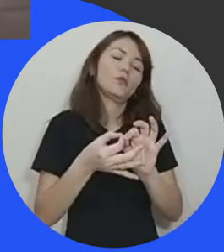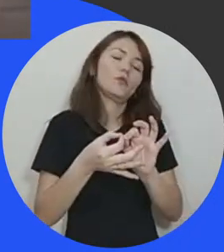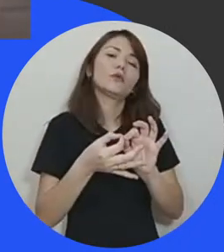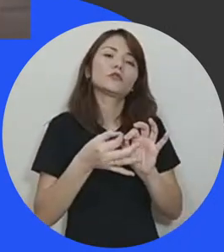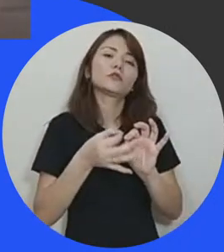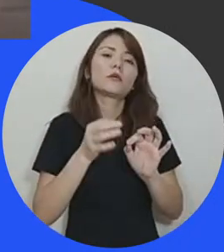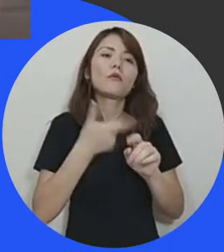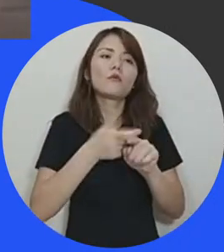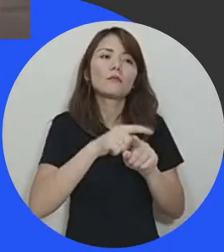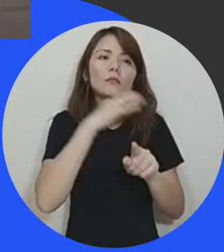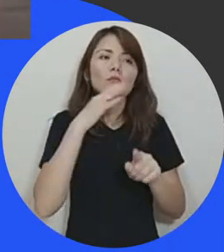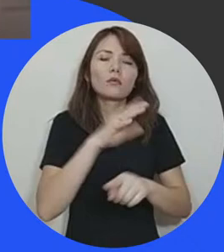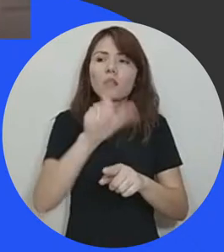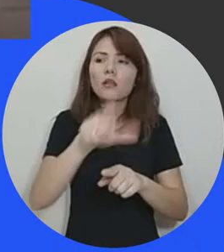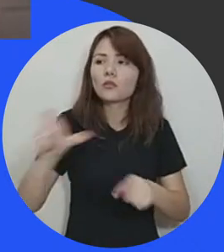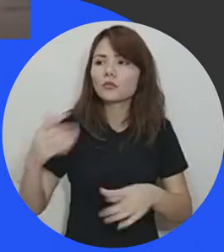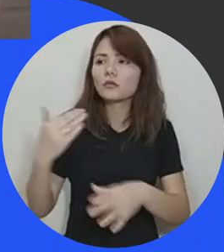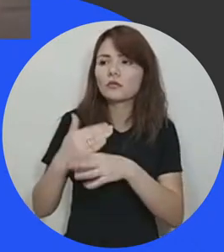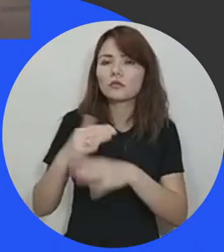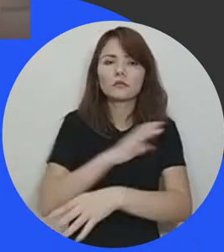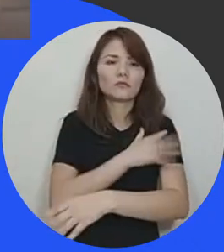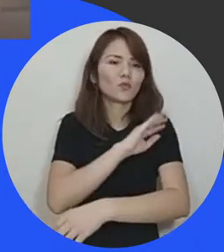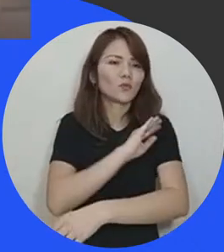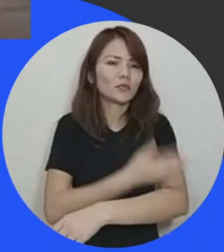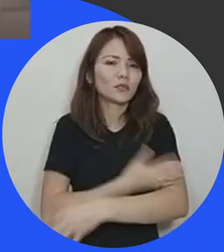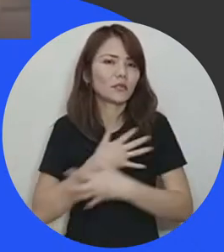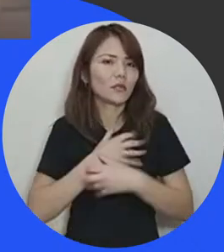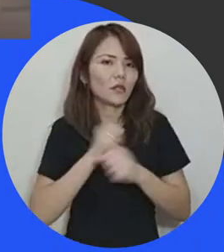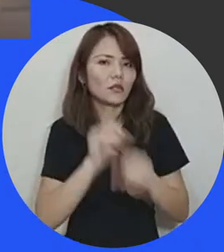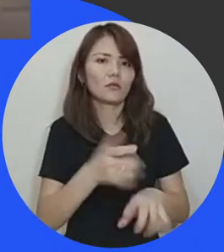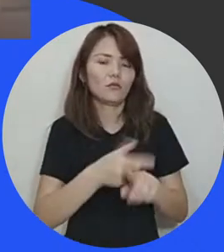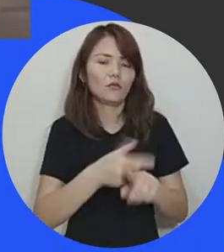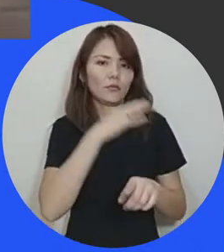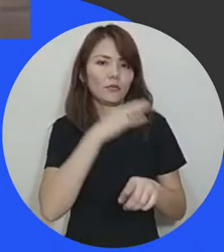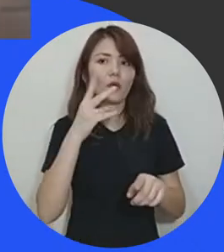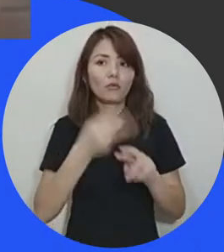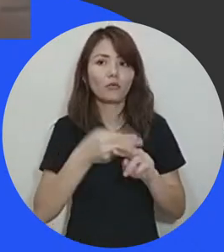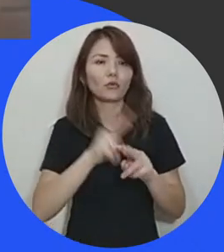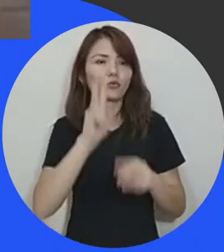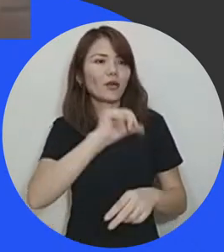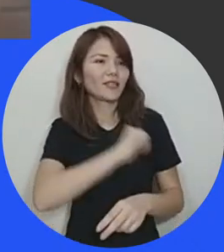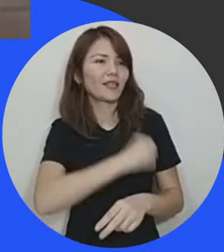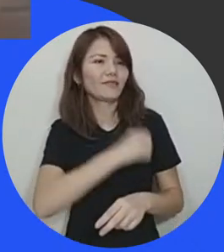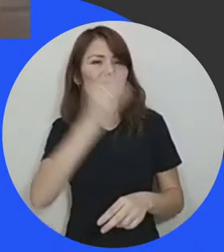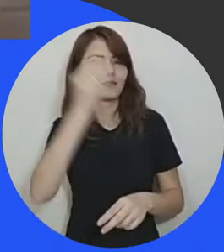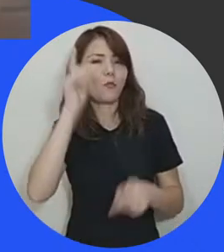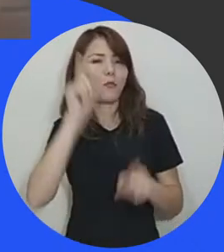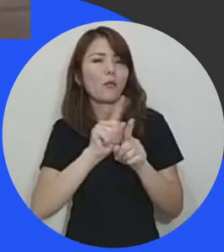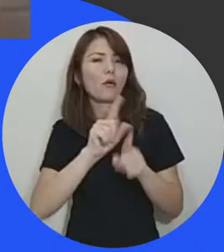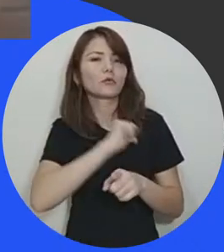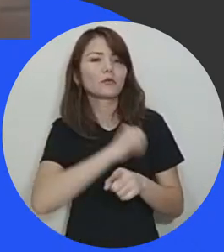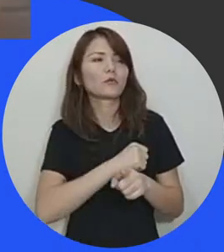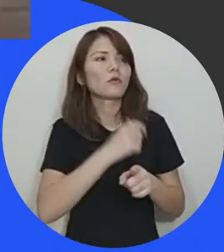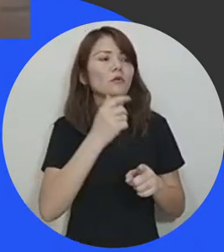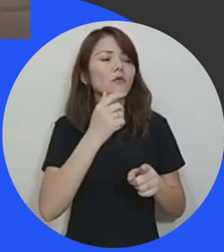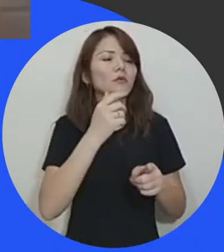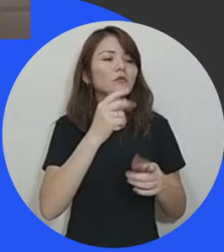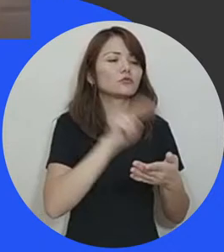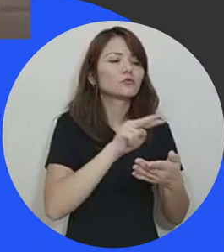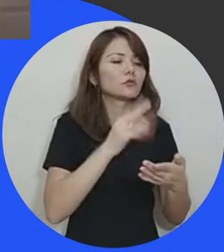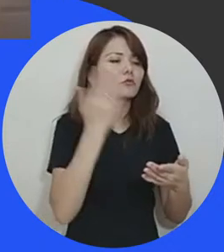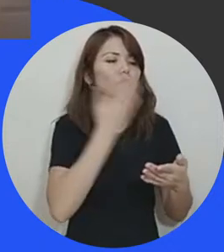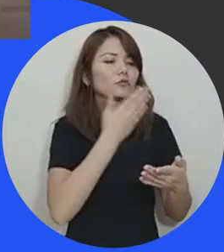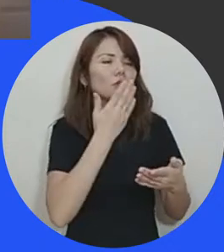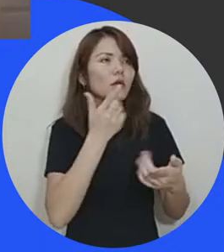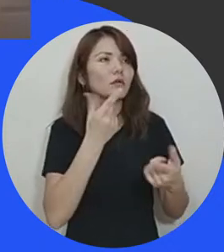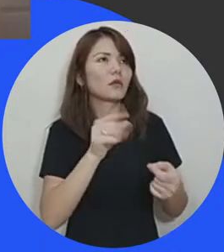that. But the detective work that I mentioned, so combining together information about where patients have been, what they've been doing,